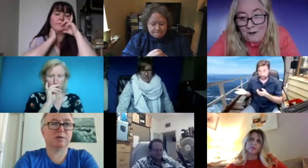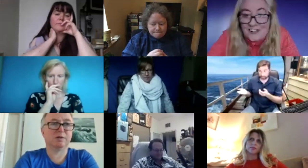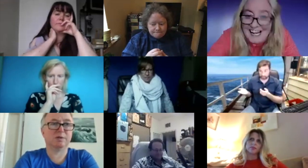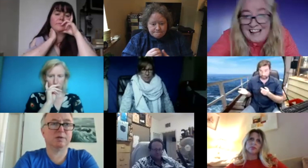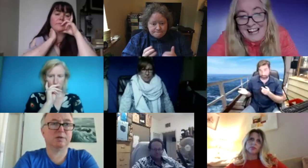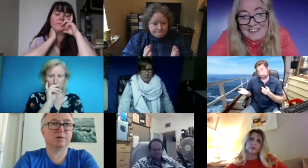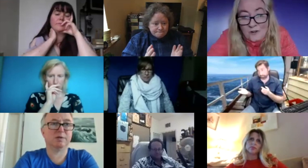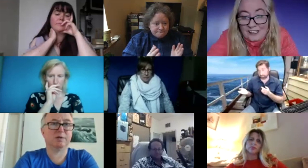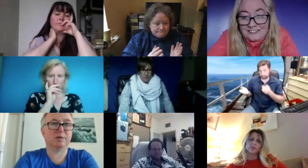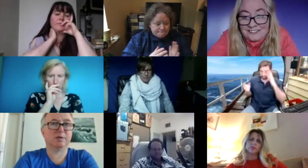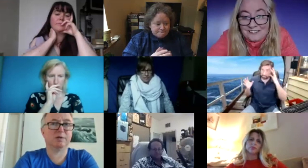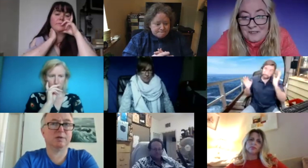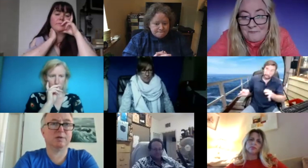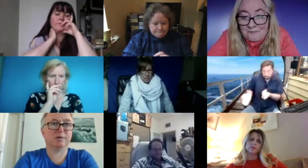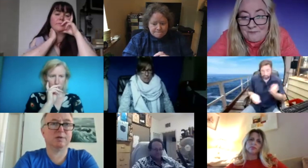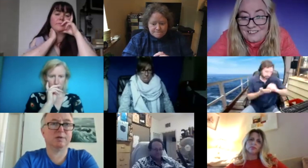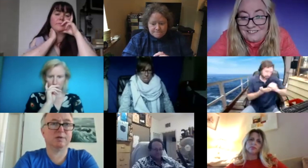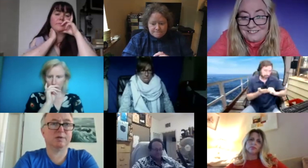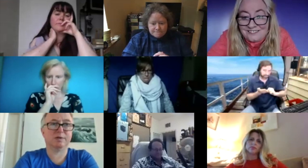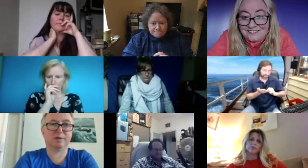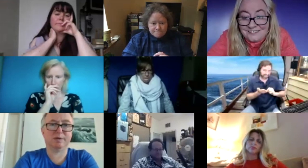that person at that door.